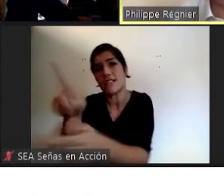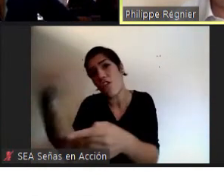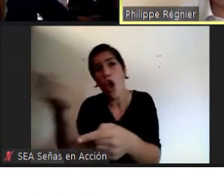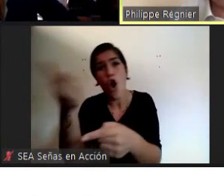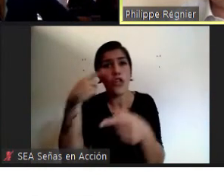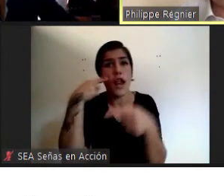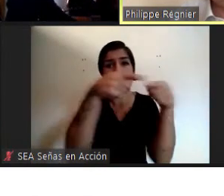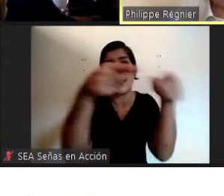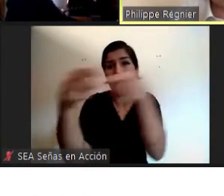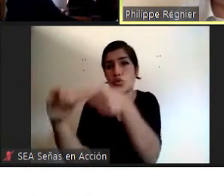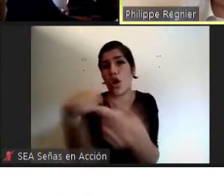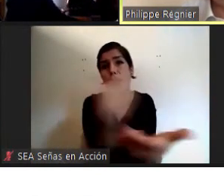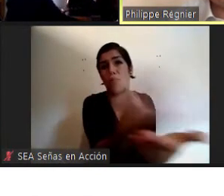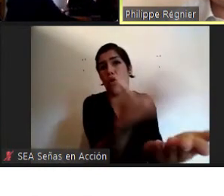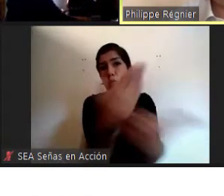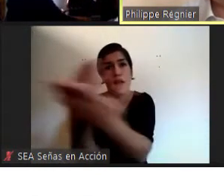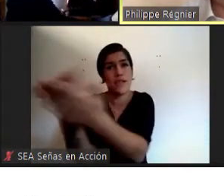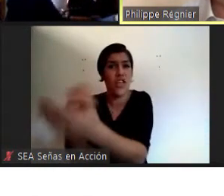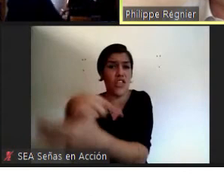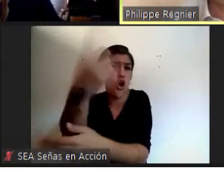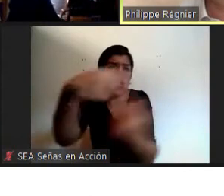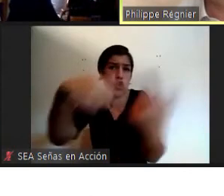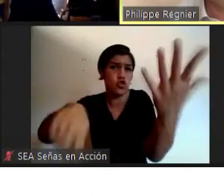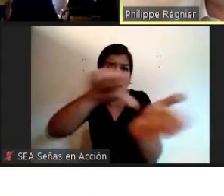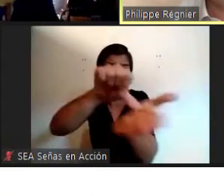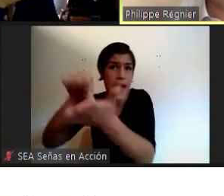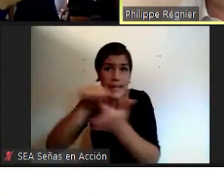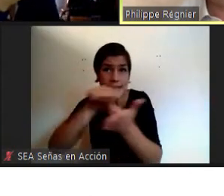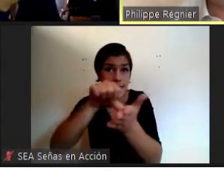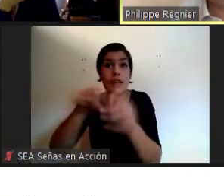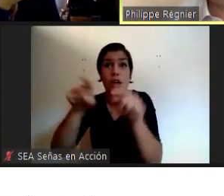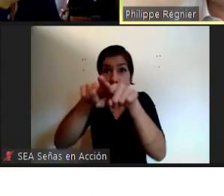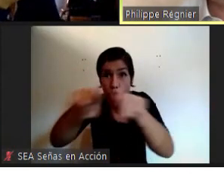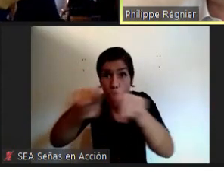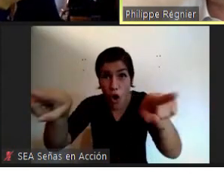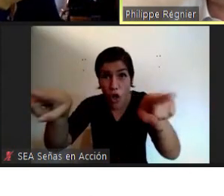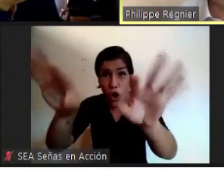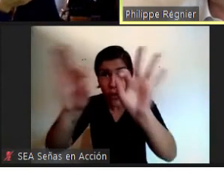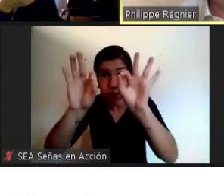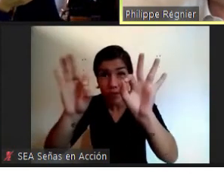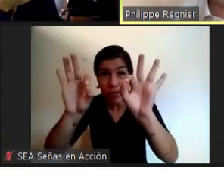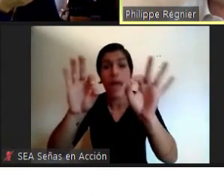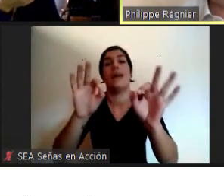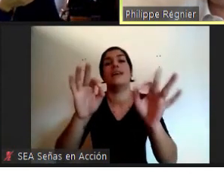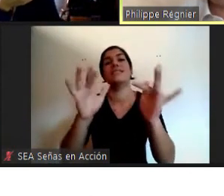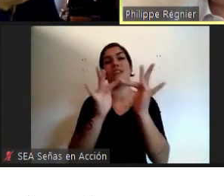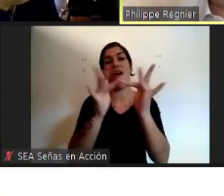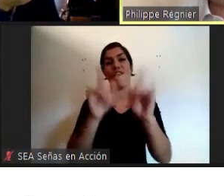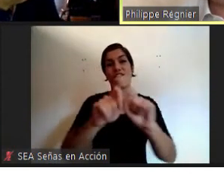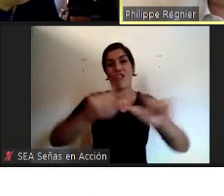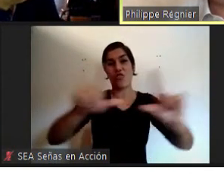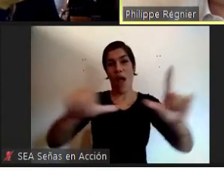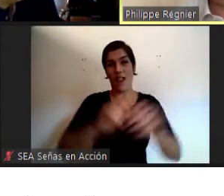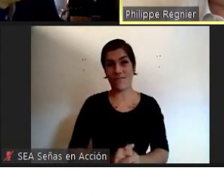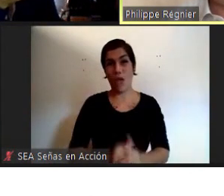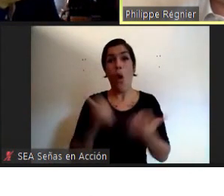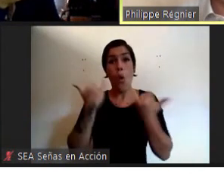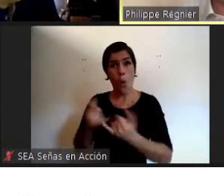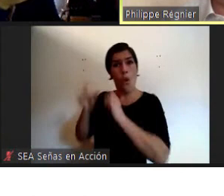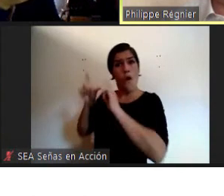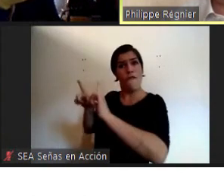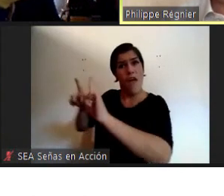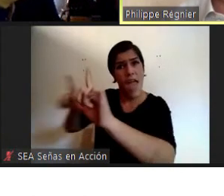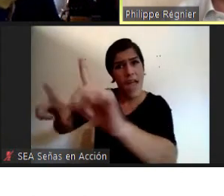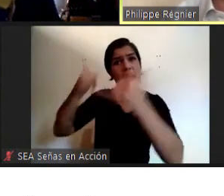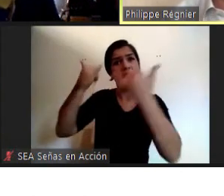So we see that from the perspective of the market of art, all the developments and all the exhibitions and fairs